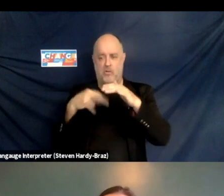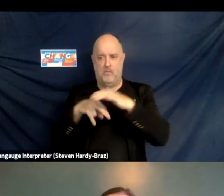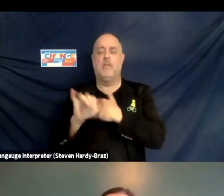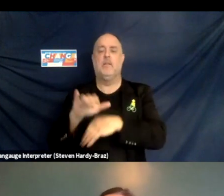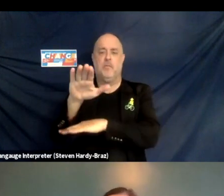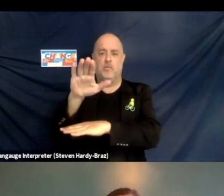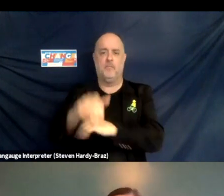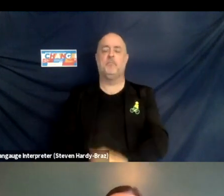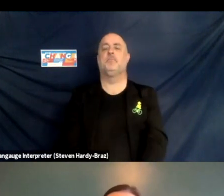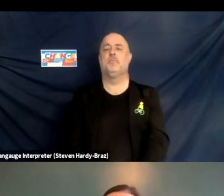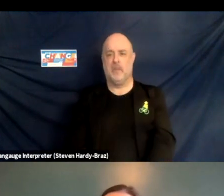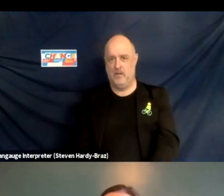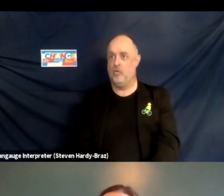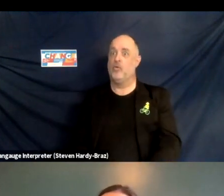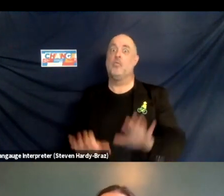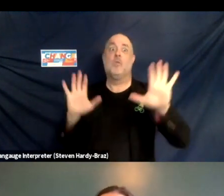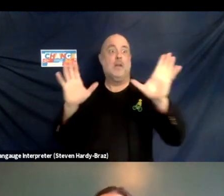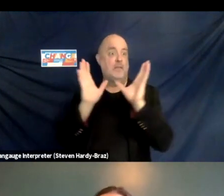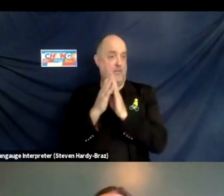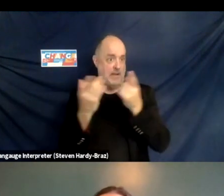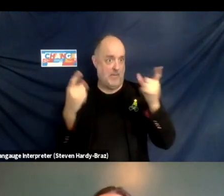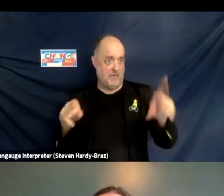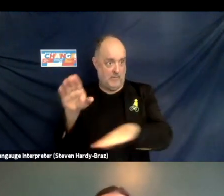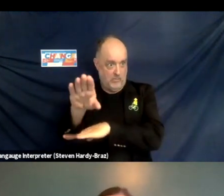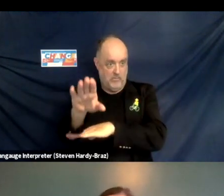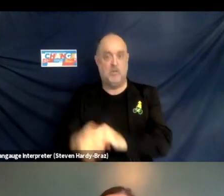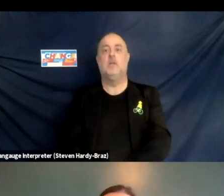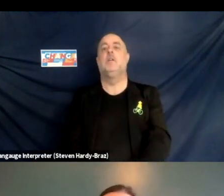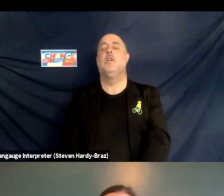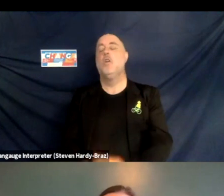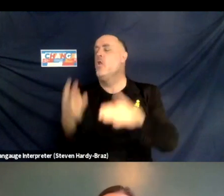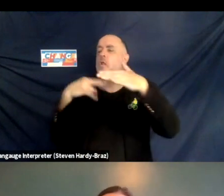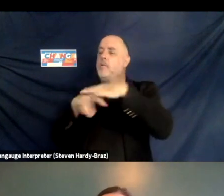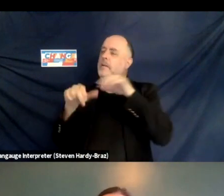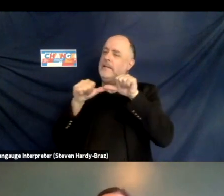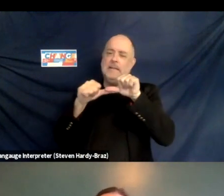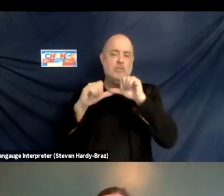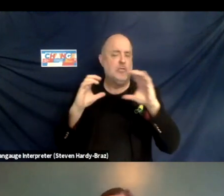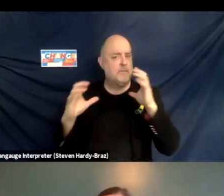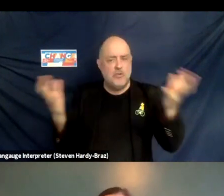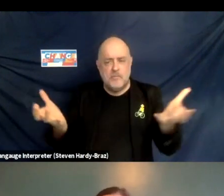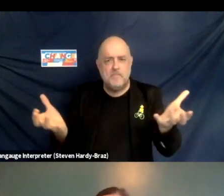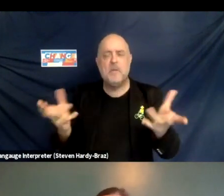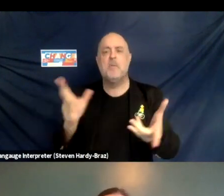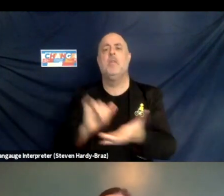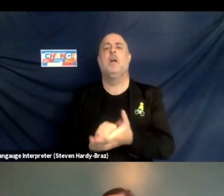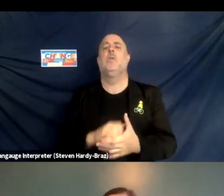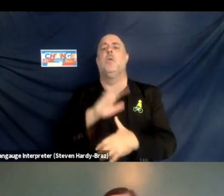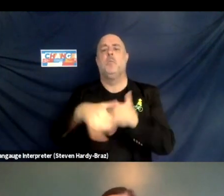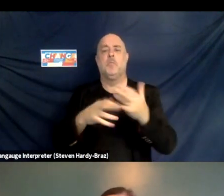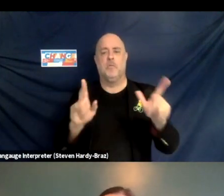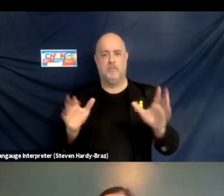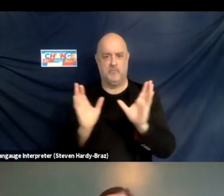on the agenda, but there's a bunch of great sessions to choose from. Looking forward to continuing this conversation with all of you in the audience.